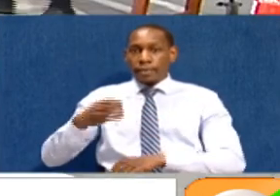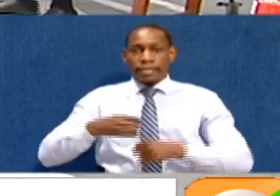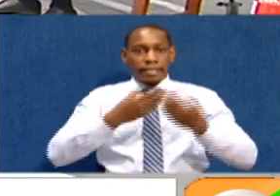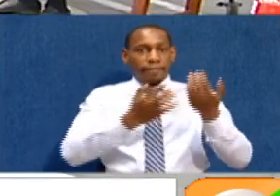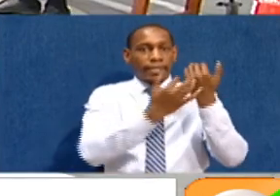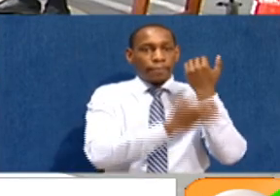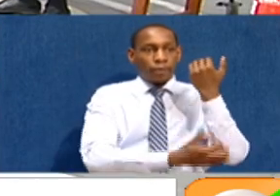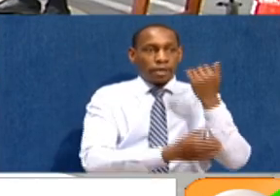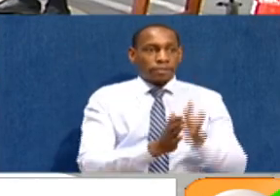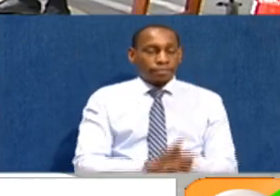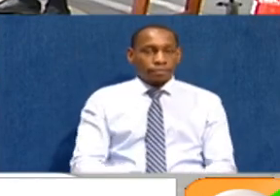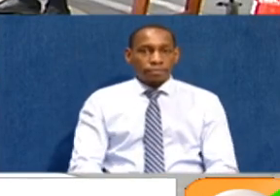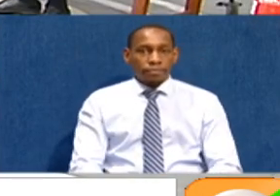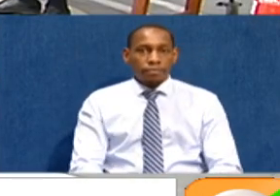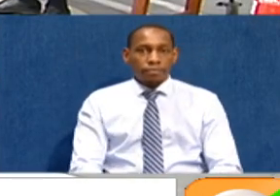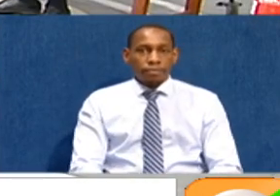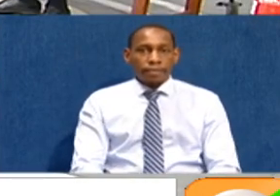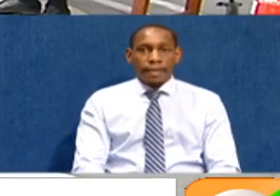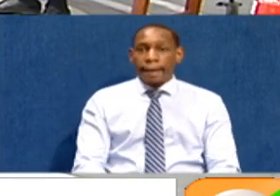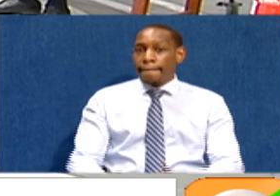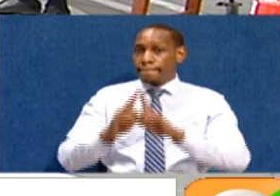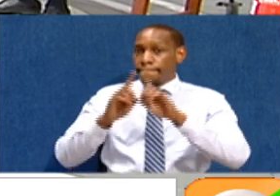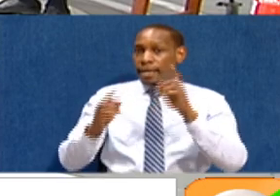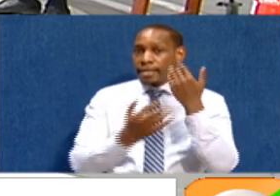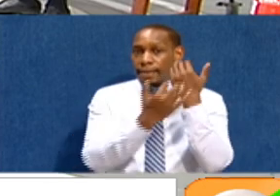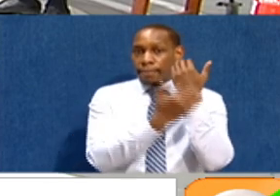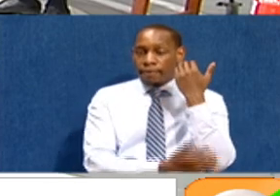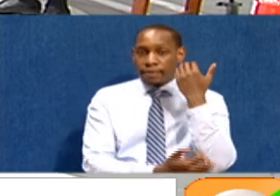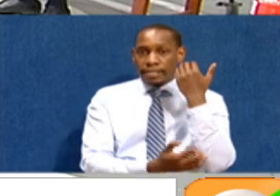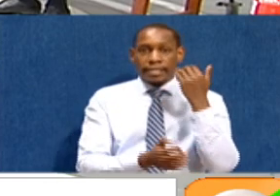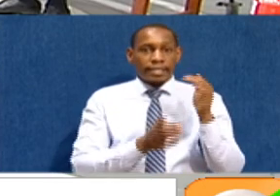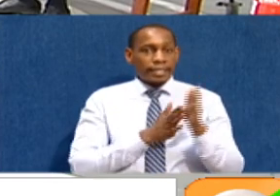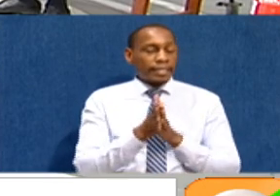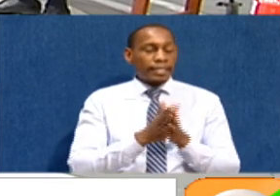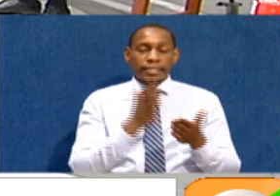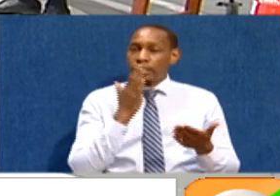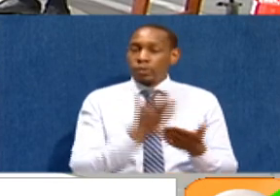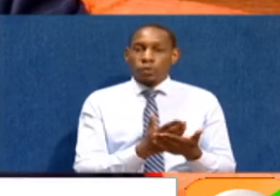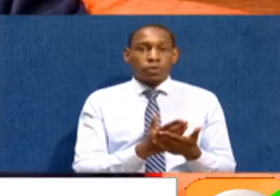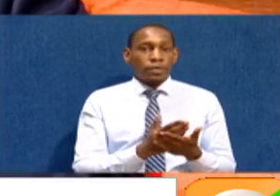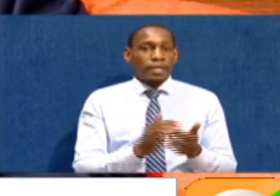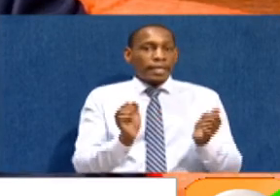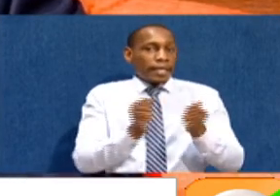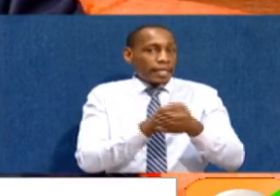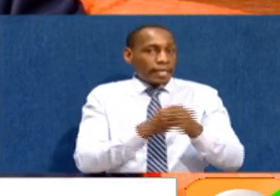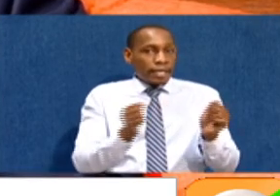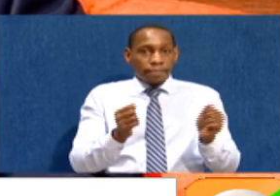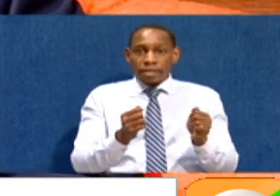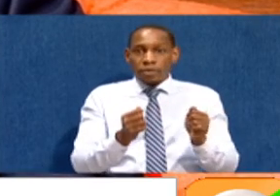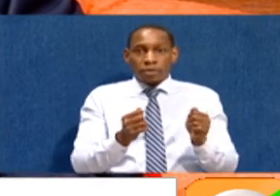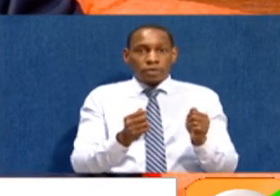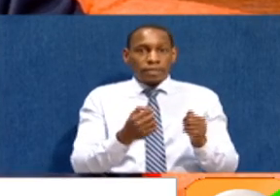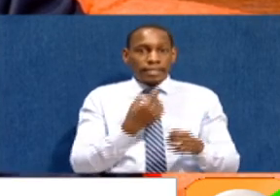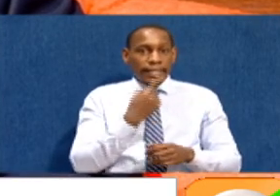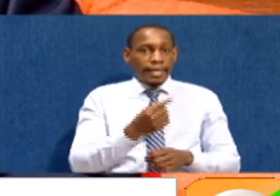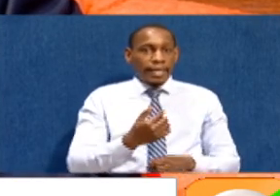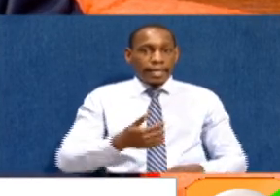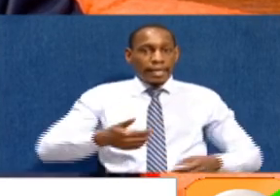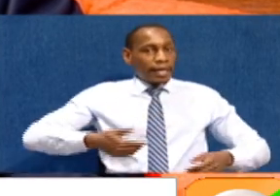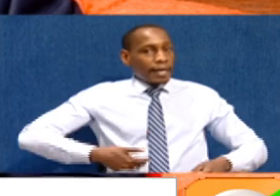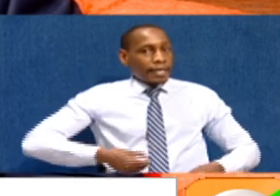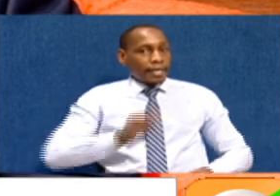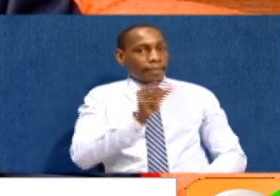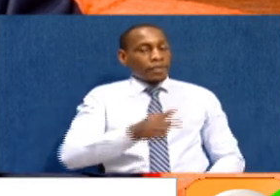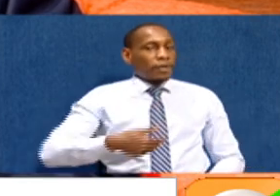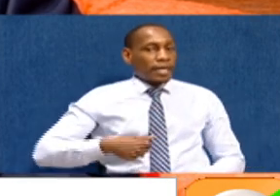But the poverty, the hunger is real. you can't tell a hungry person that you are